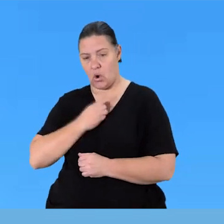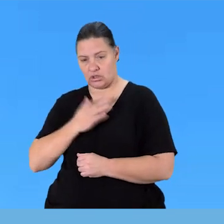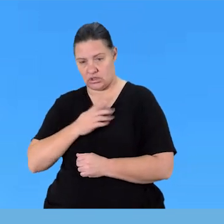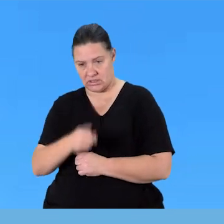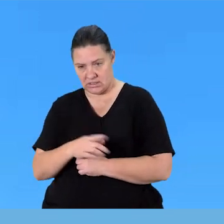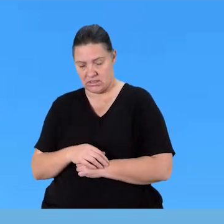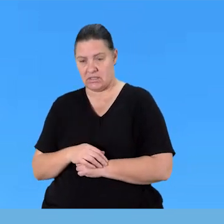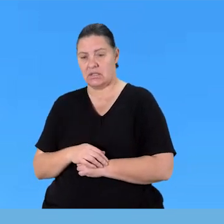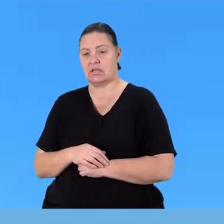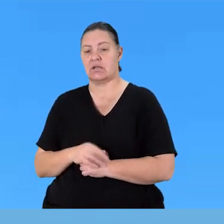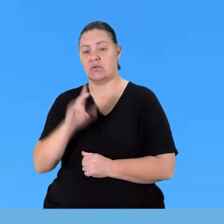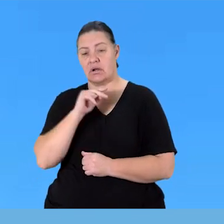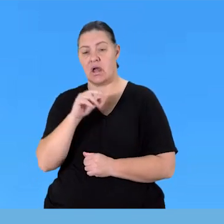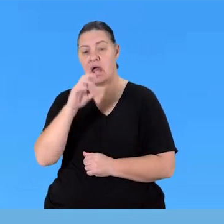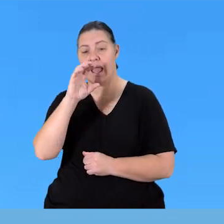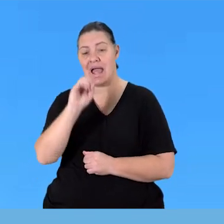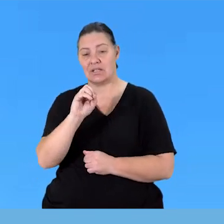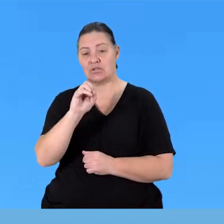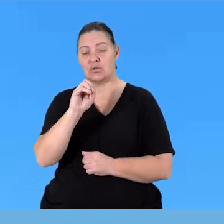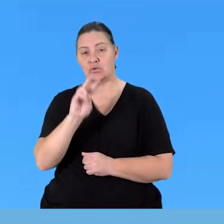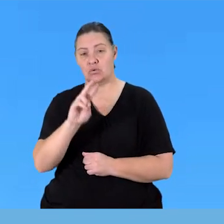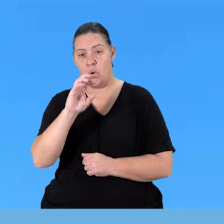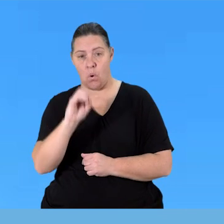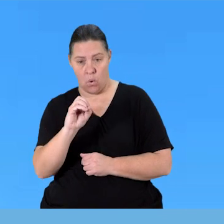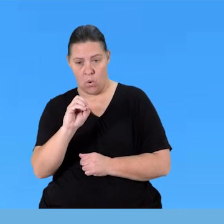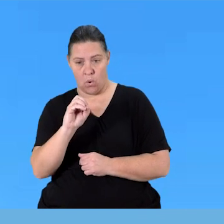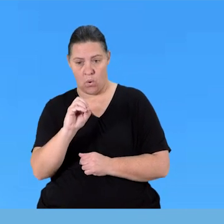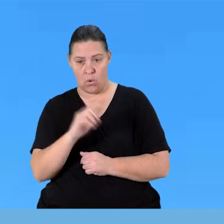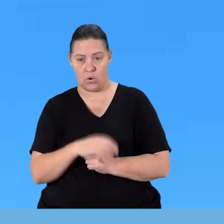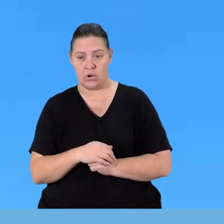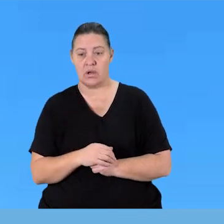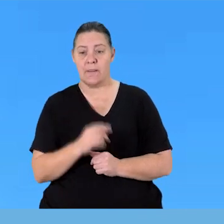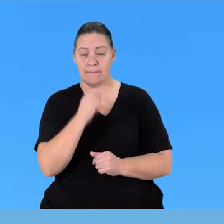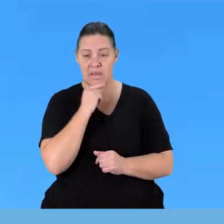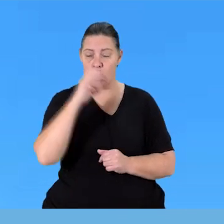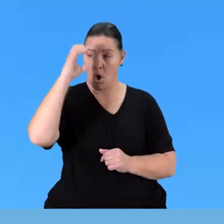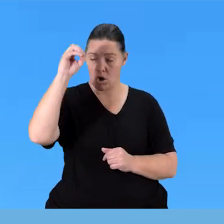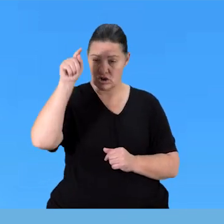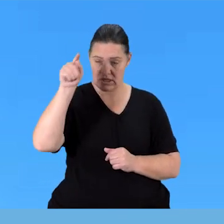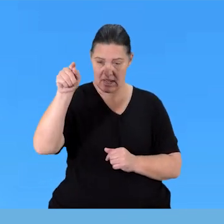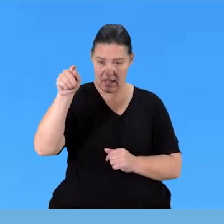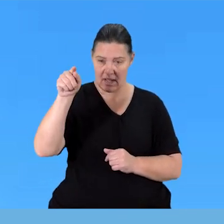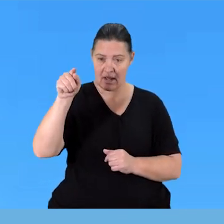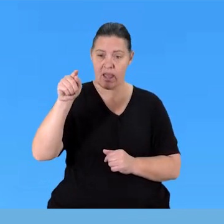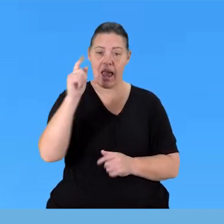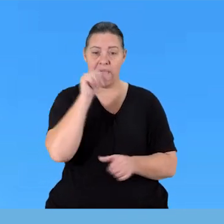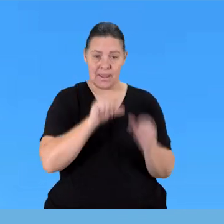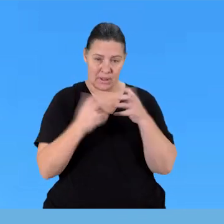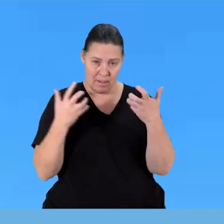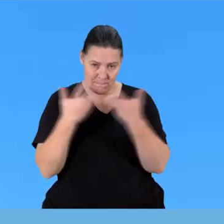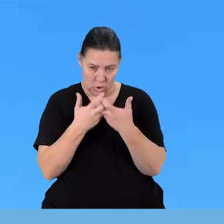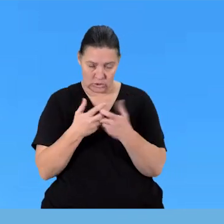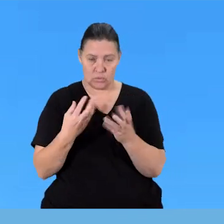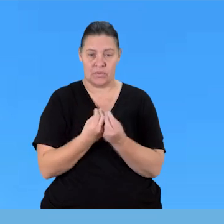oxygen, and remember H2O. One needs to be the oxygen. This one is going to be the oxygen chemically bonded to an